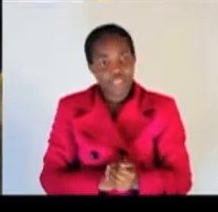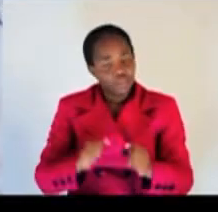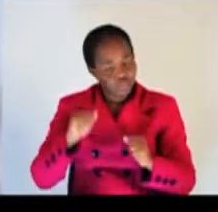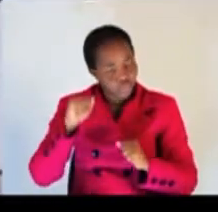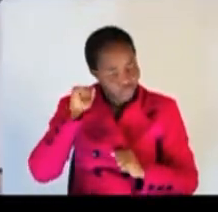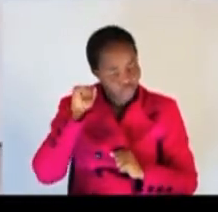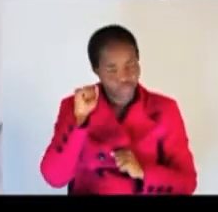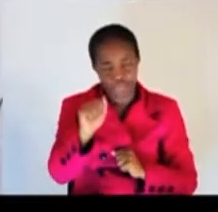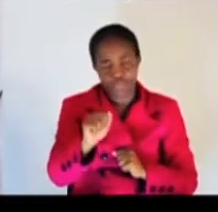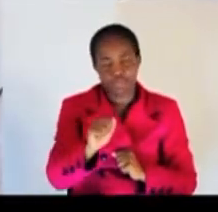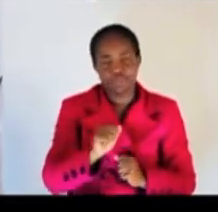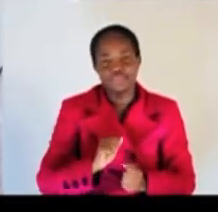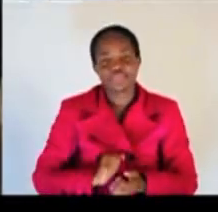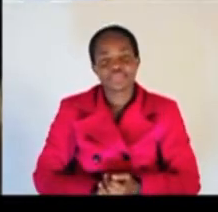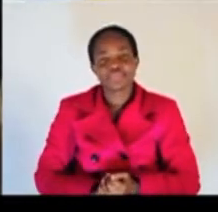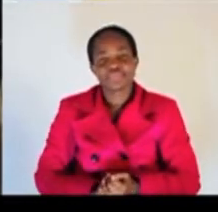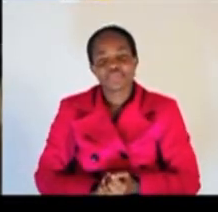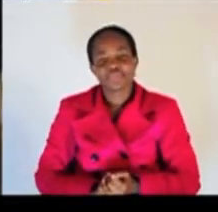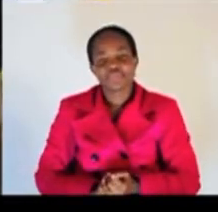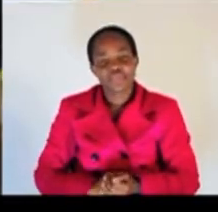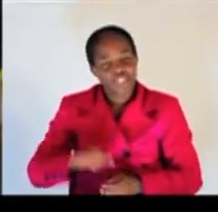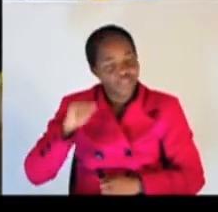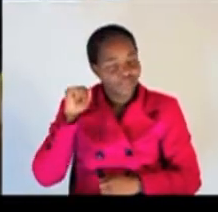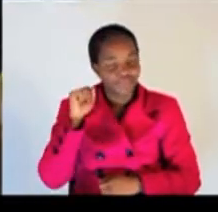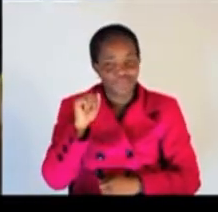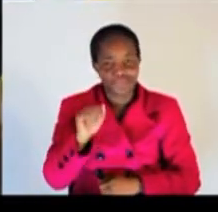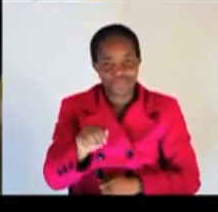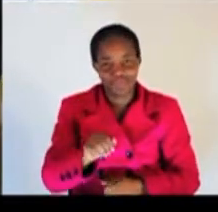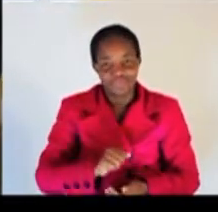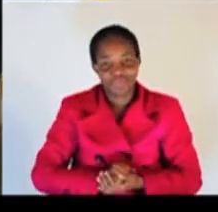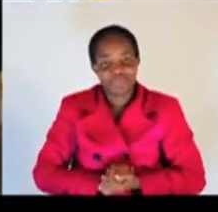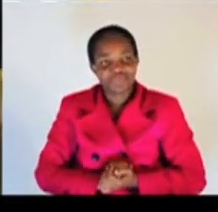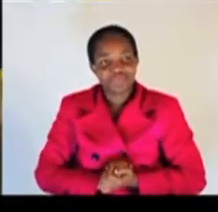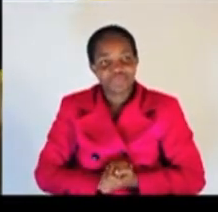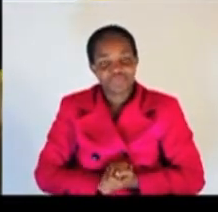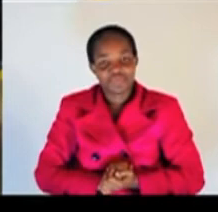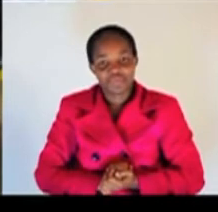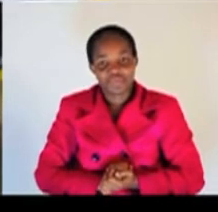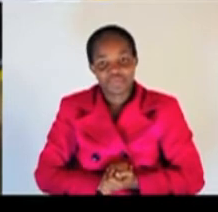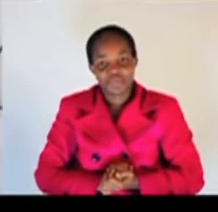Mantla! Awetu! Mantla! Awetu!